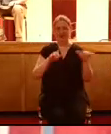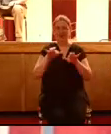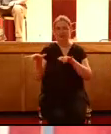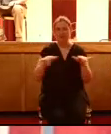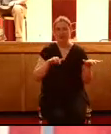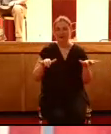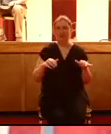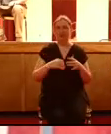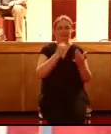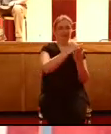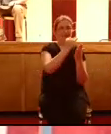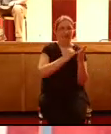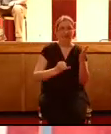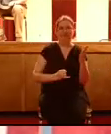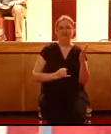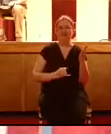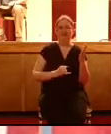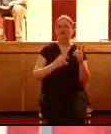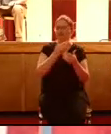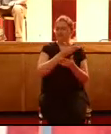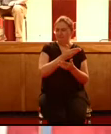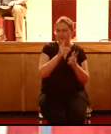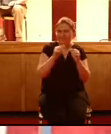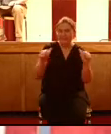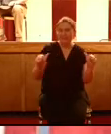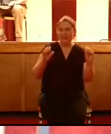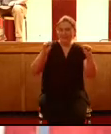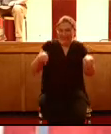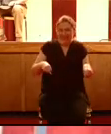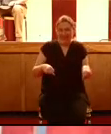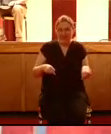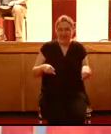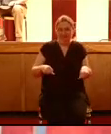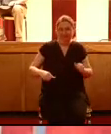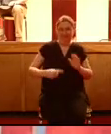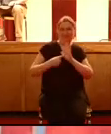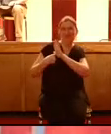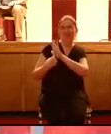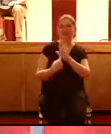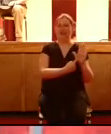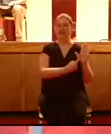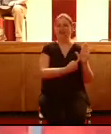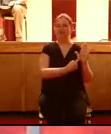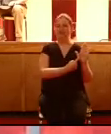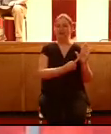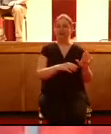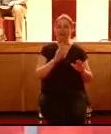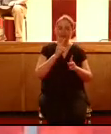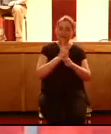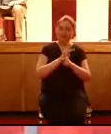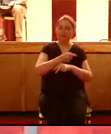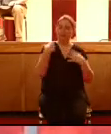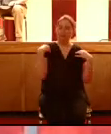things that they can shine in. And that's why we're making the investment to keep those programs going and keep them strong and keep them growing. We